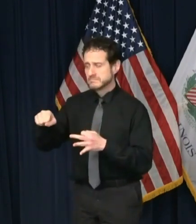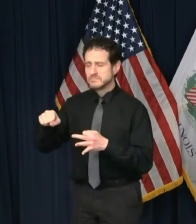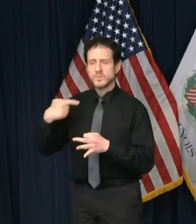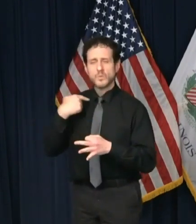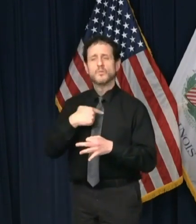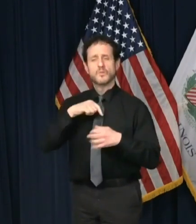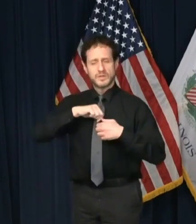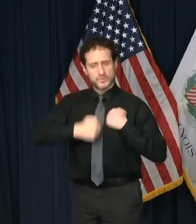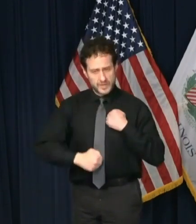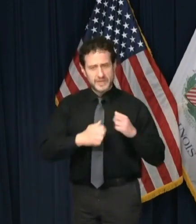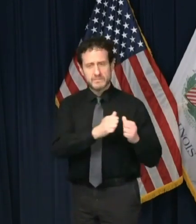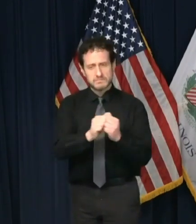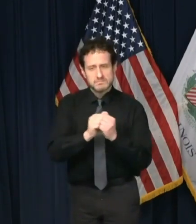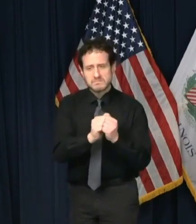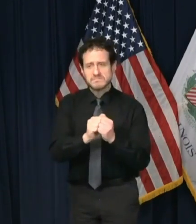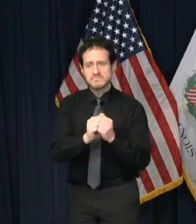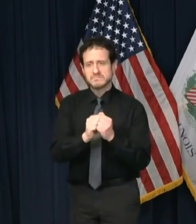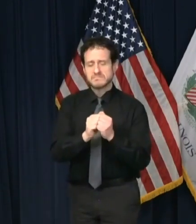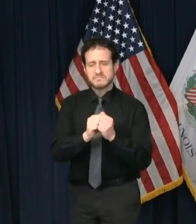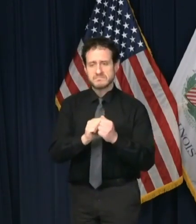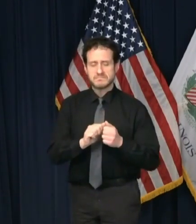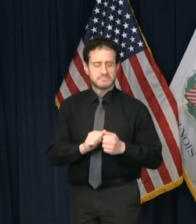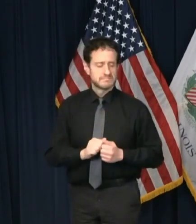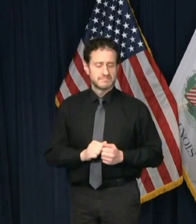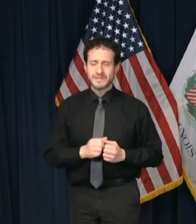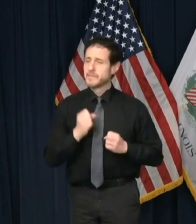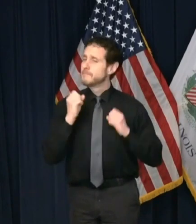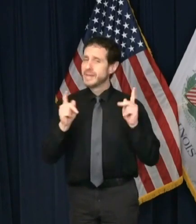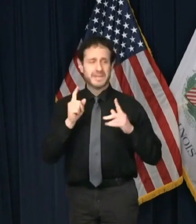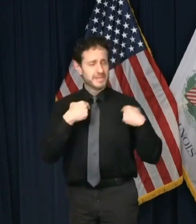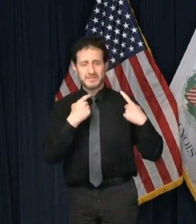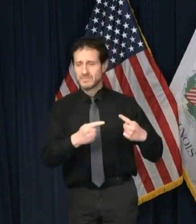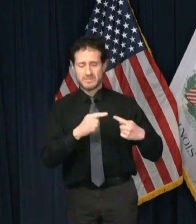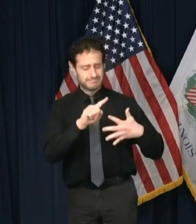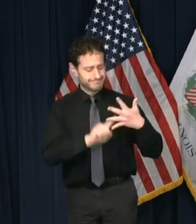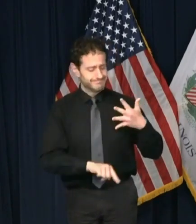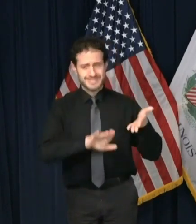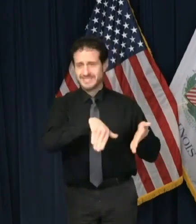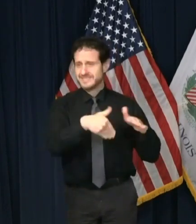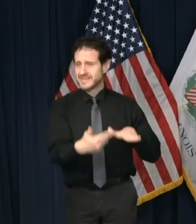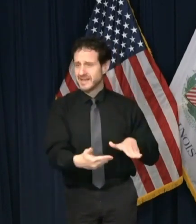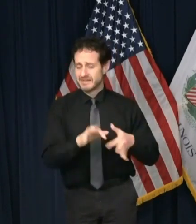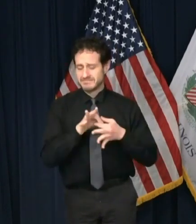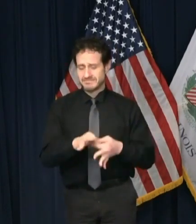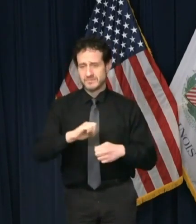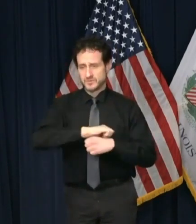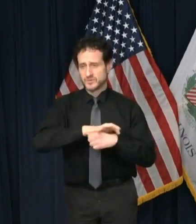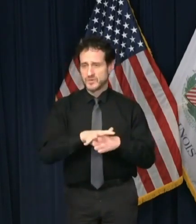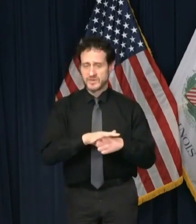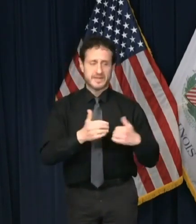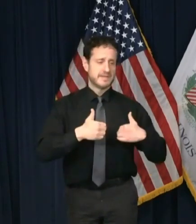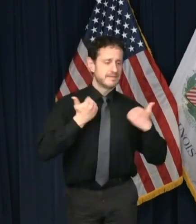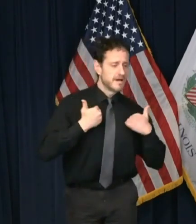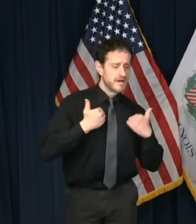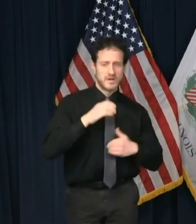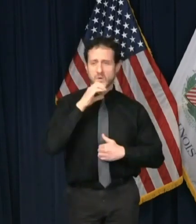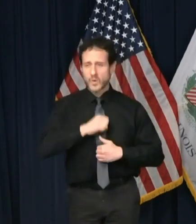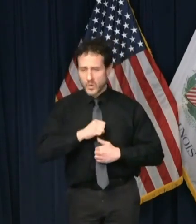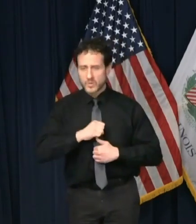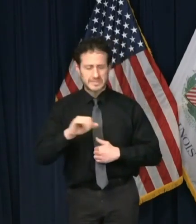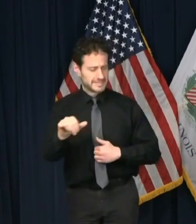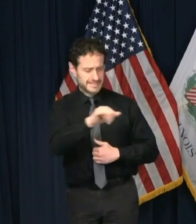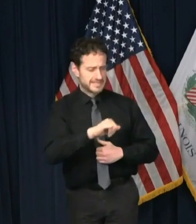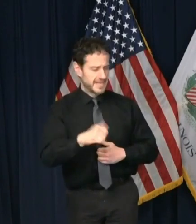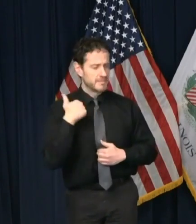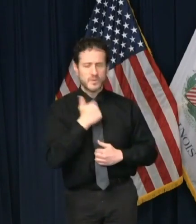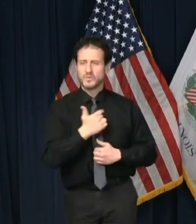we've already lost to this virus, young and old. We should grieve for the loss of a sense